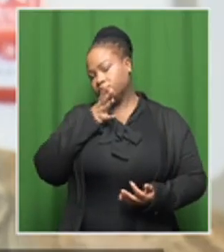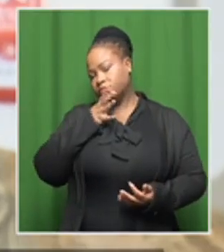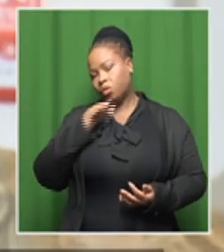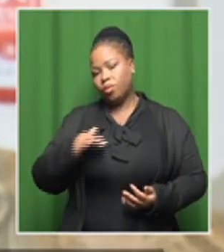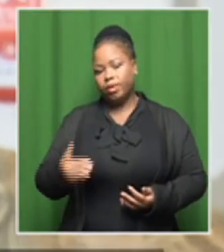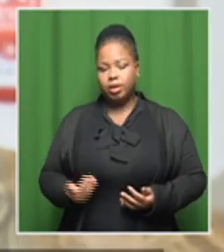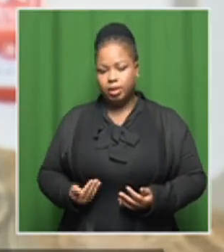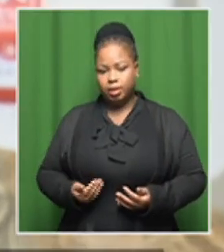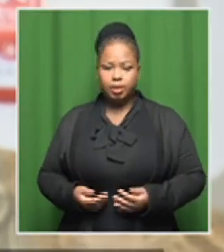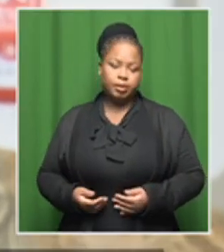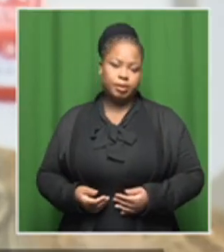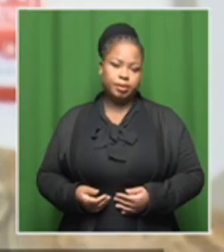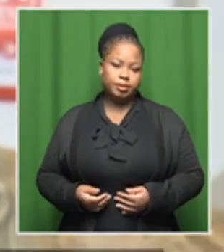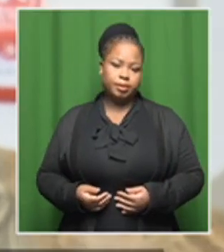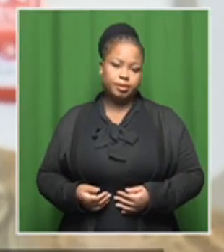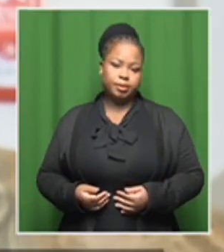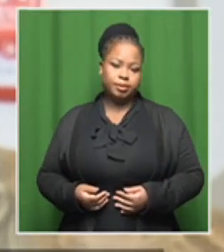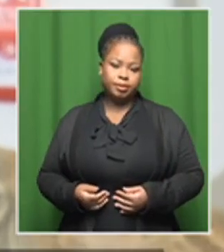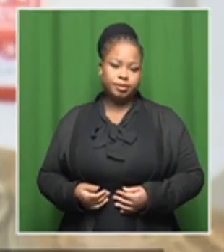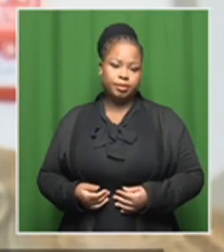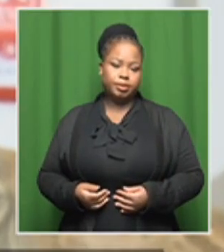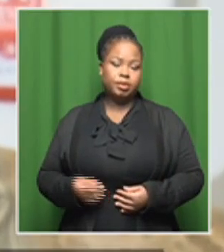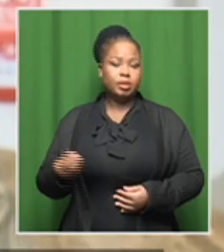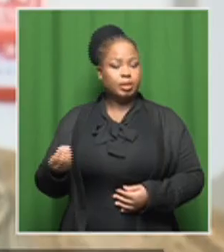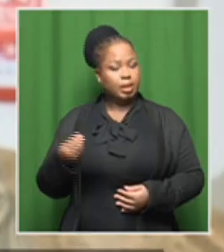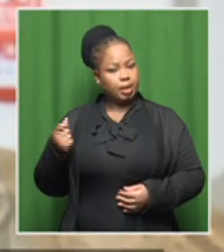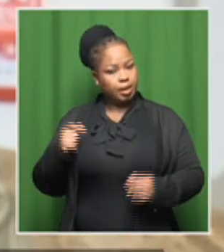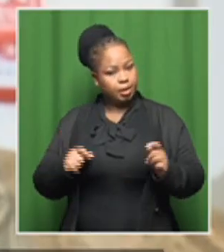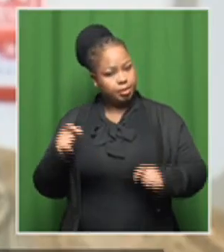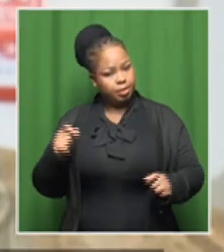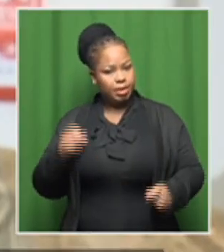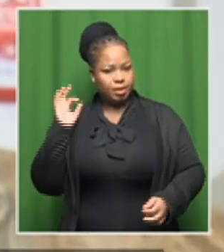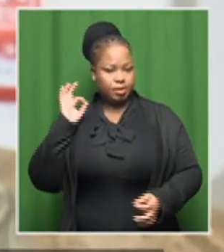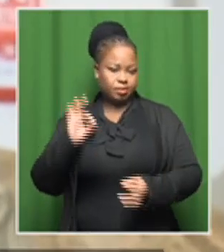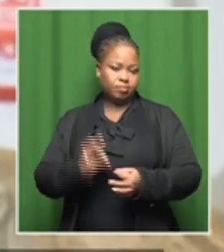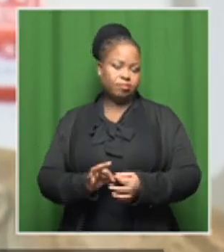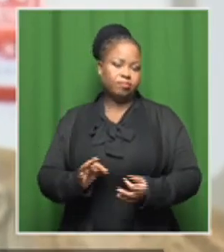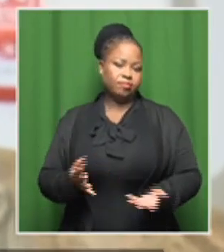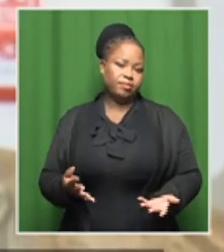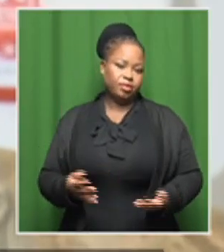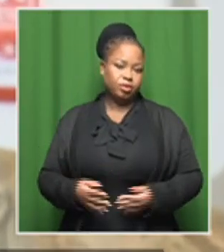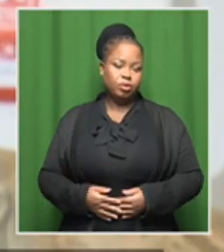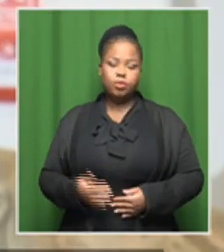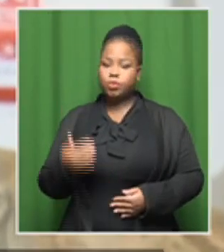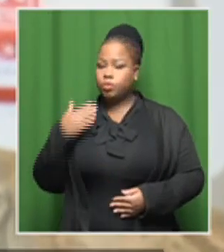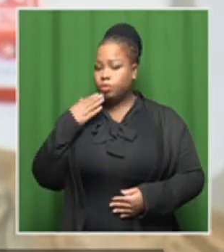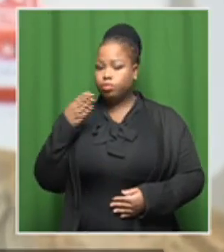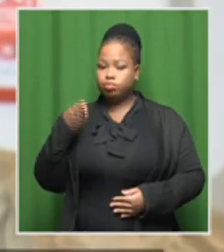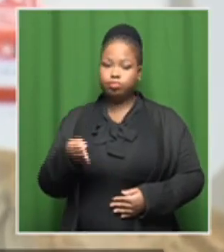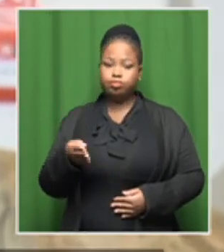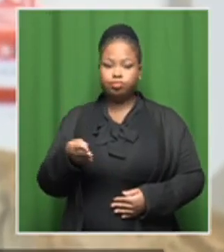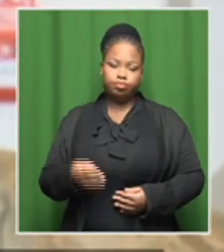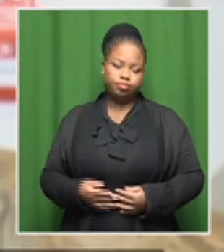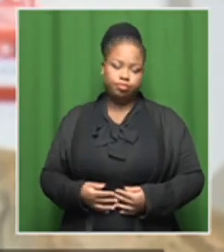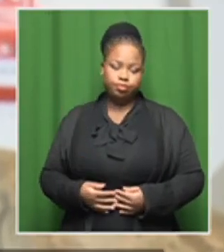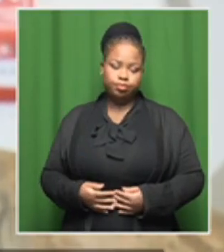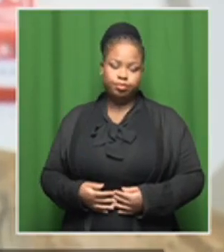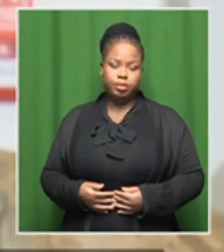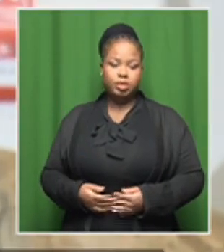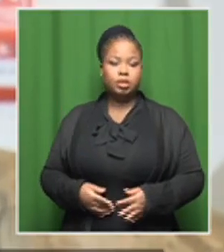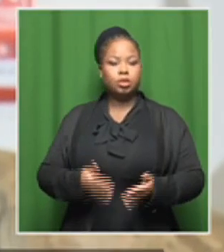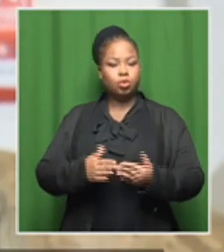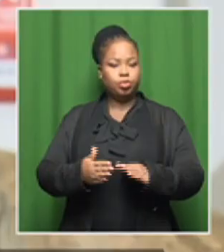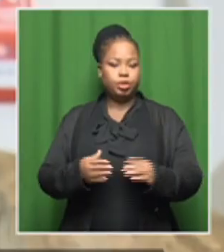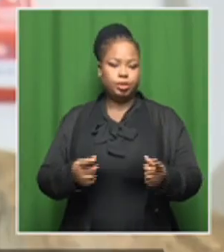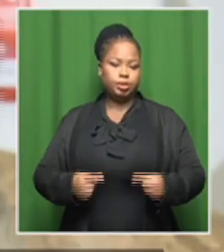and also in Africa, and young people in particular, who are dominating our society in the rest